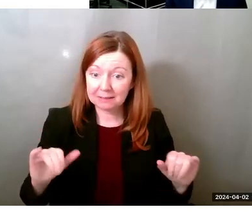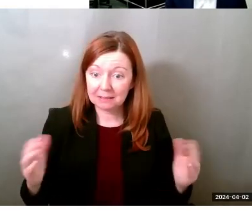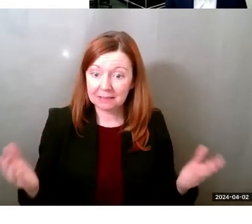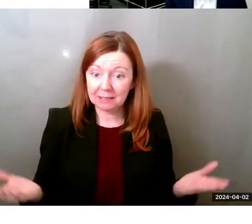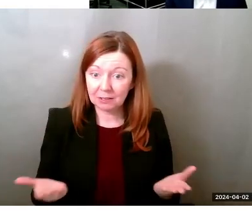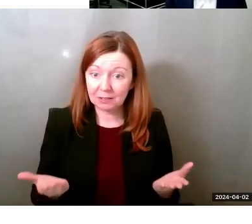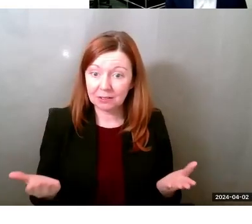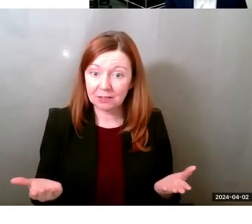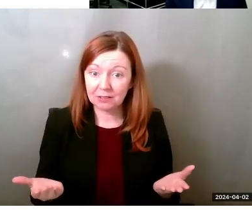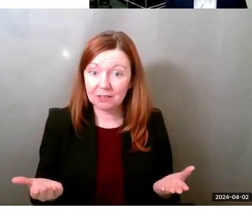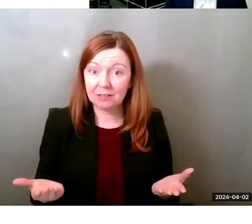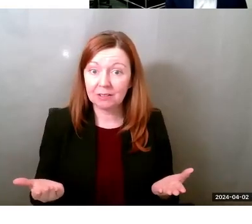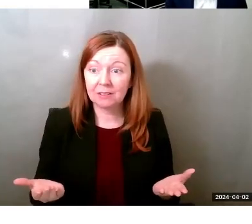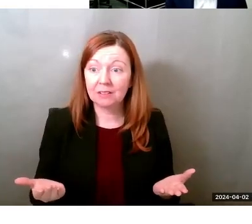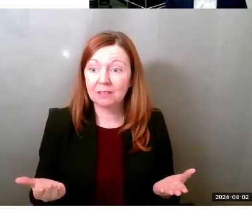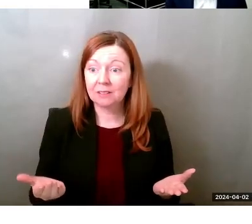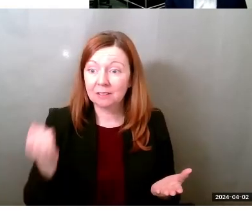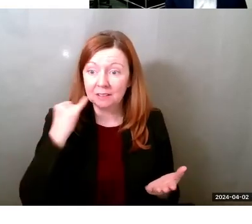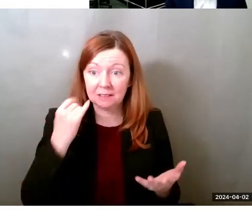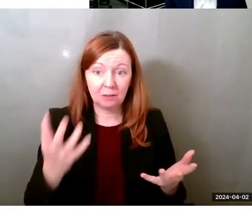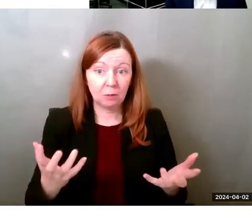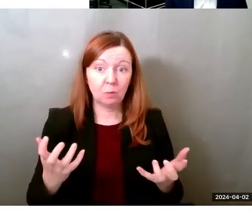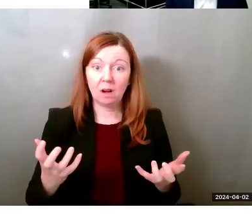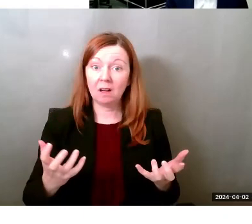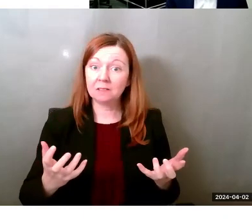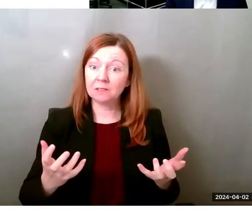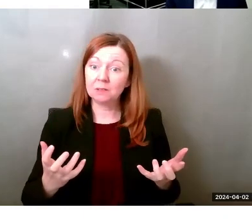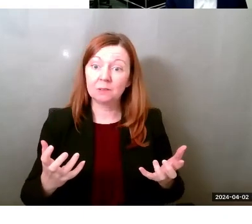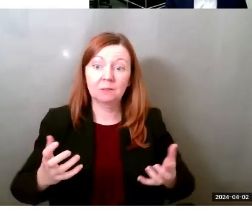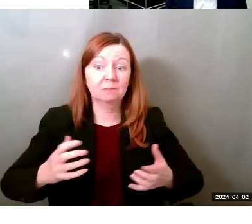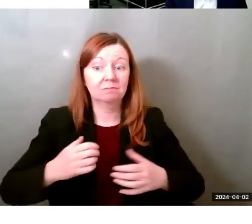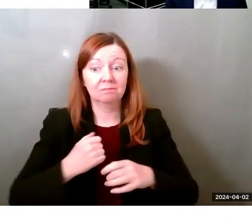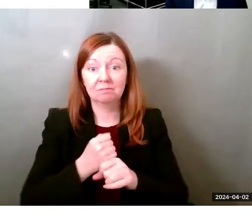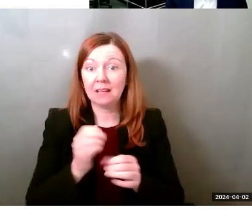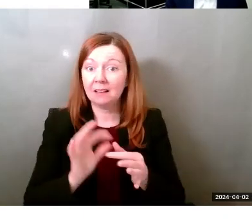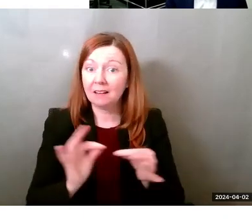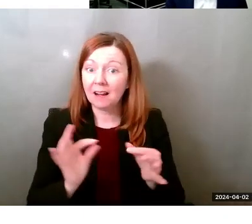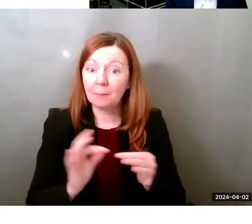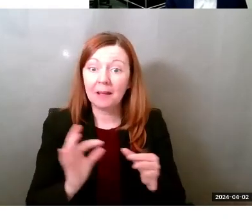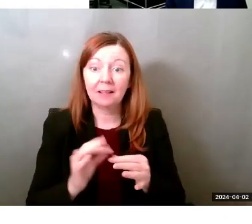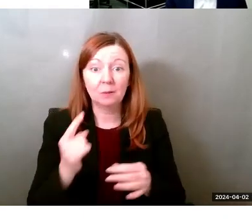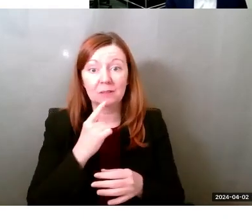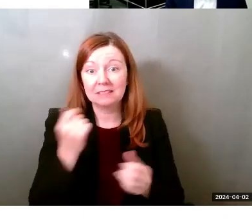here, if you would like to make a comment or say anything,